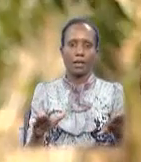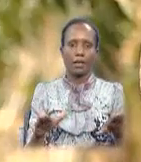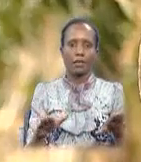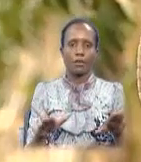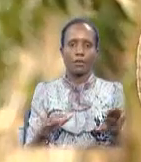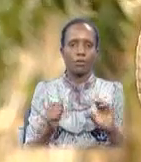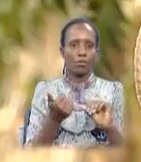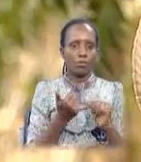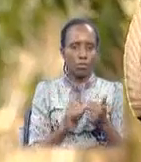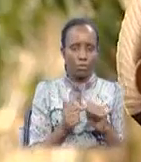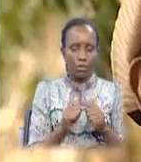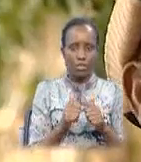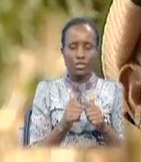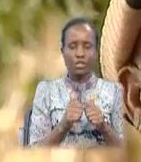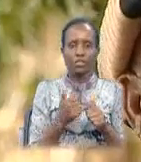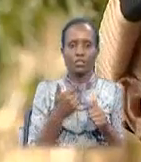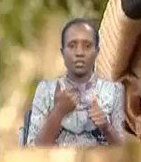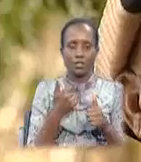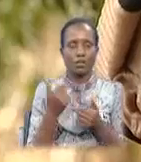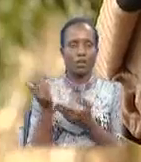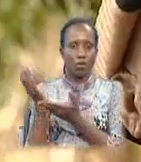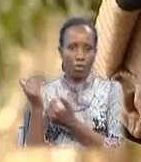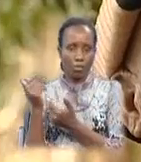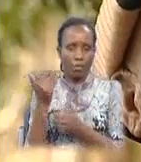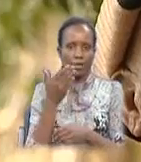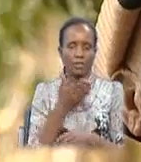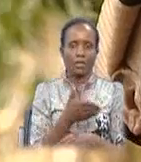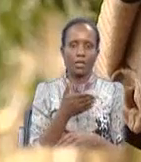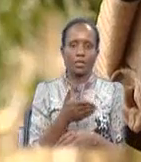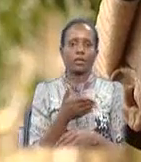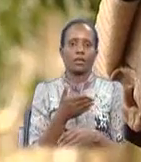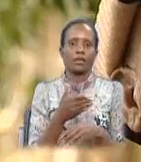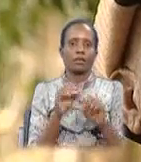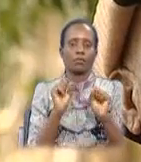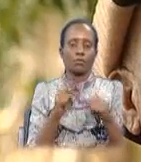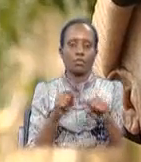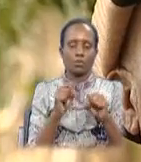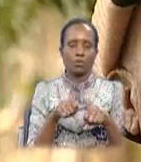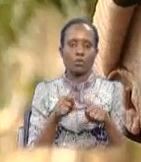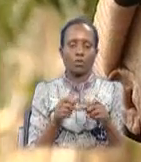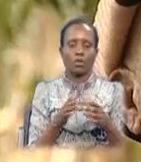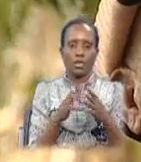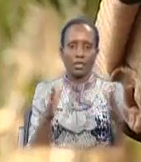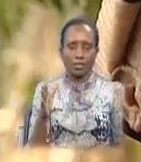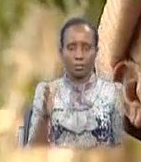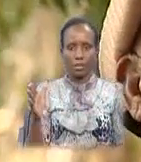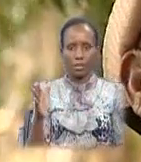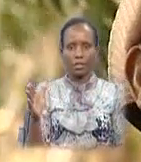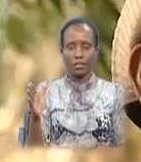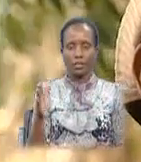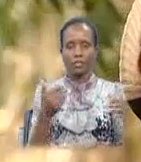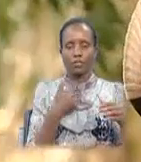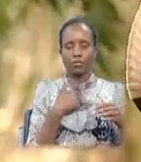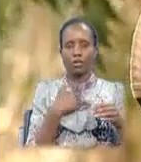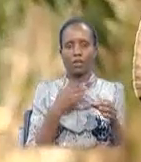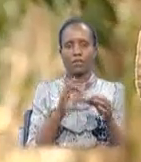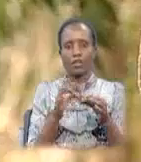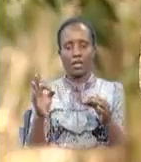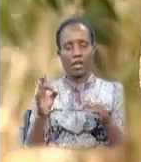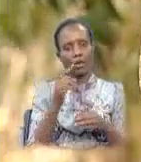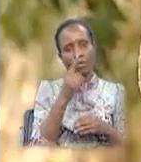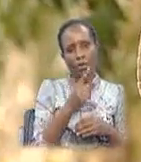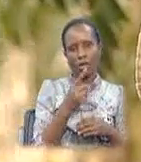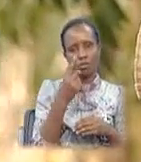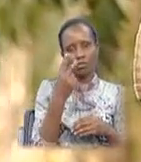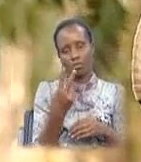ambayo nina matumaini ya kuzidisha niwe na eka